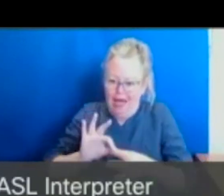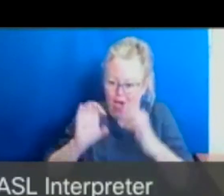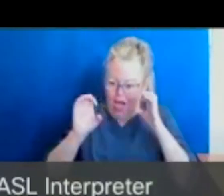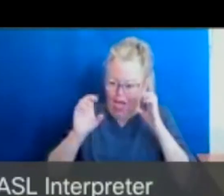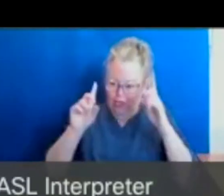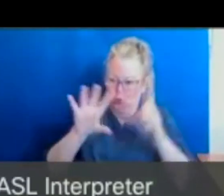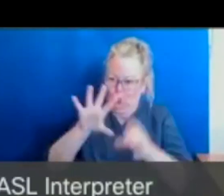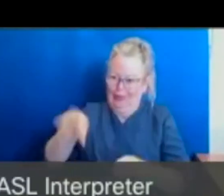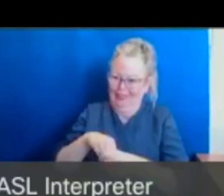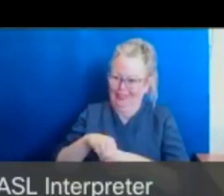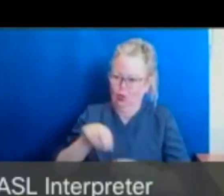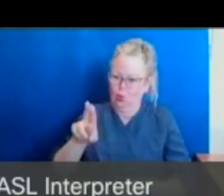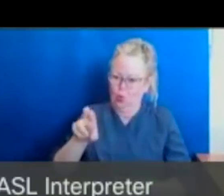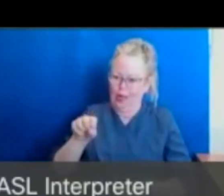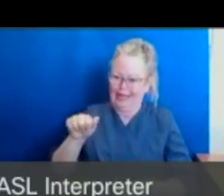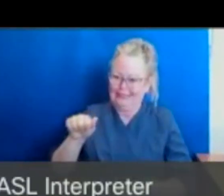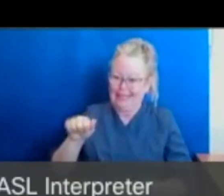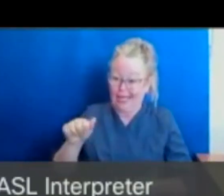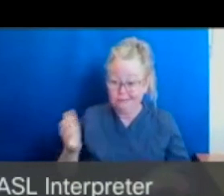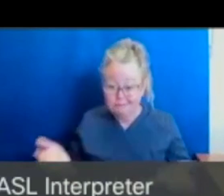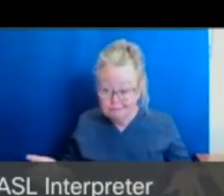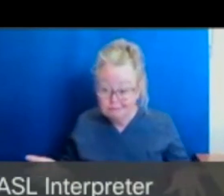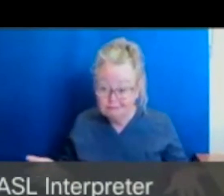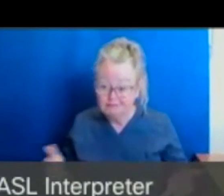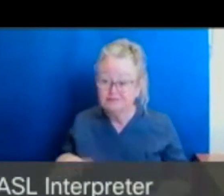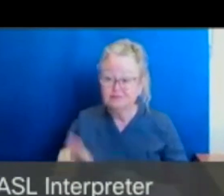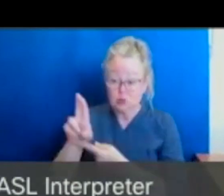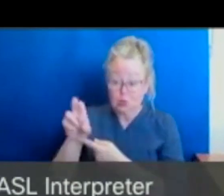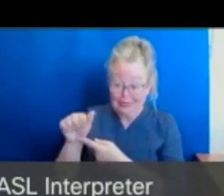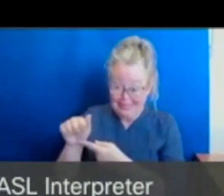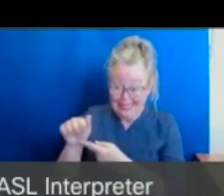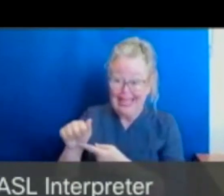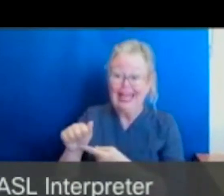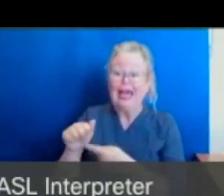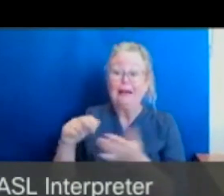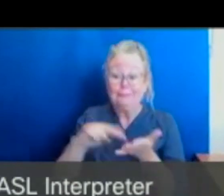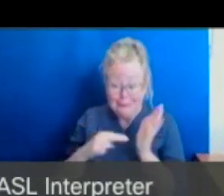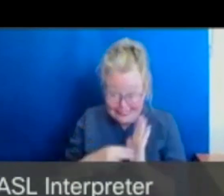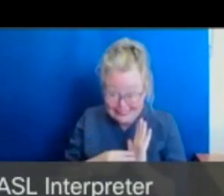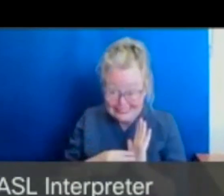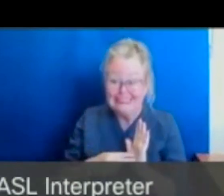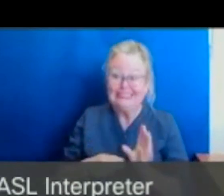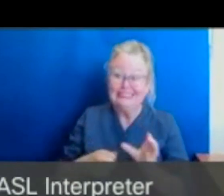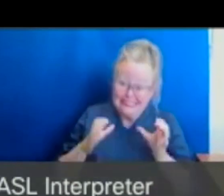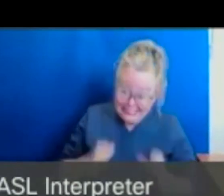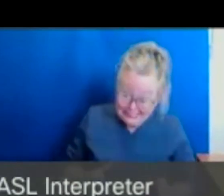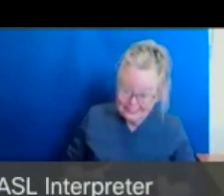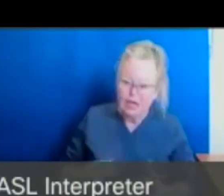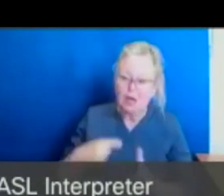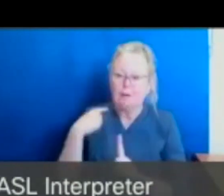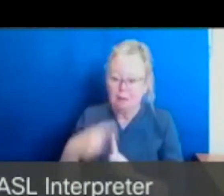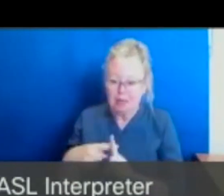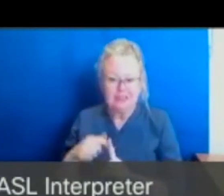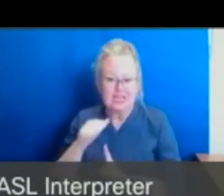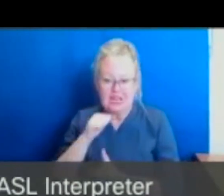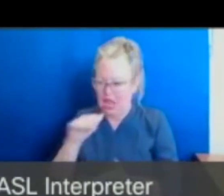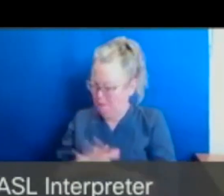United States, and that includes citizens and non-citizens.